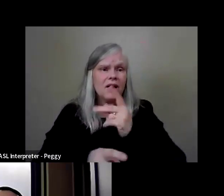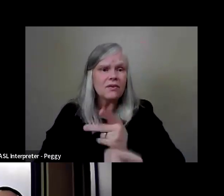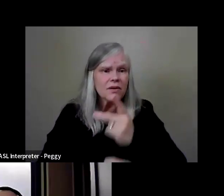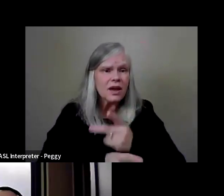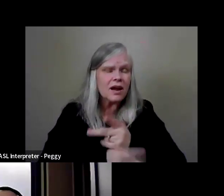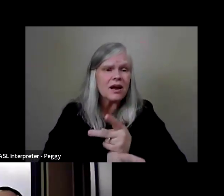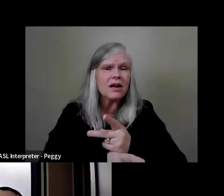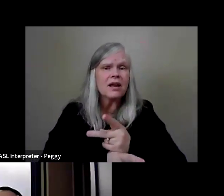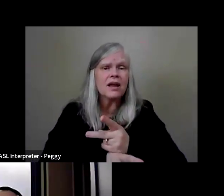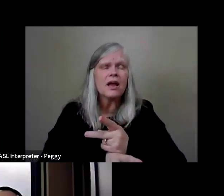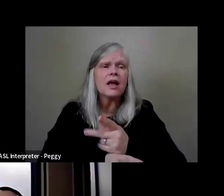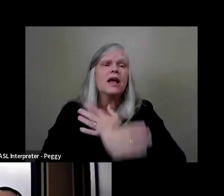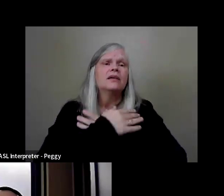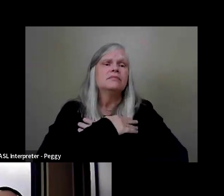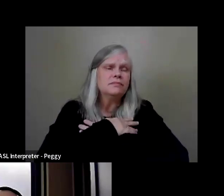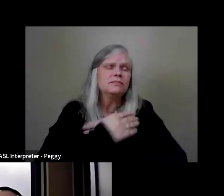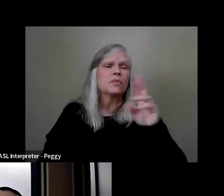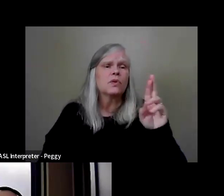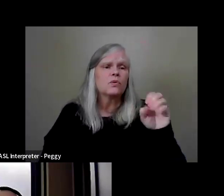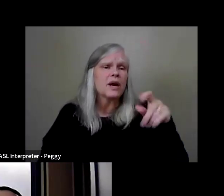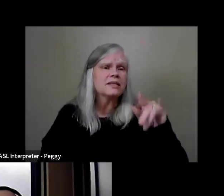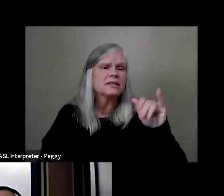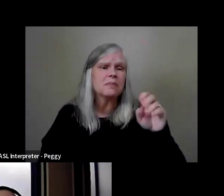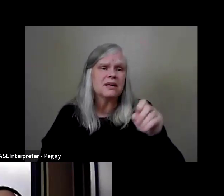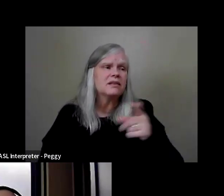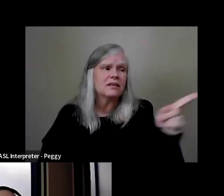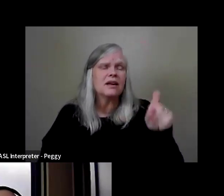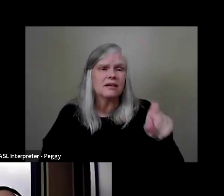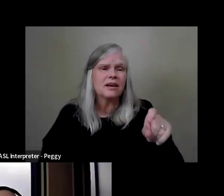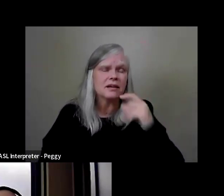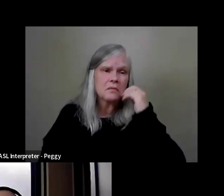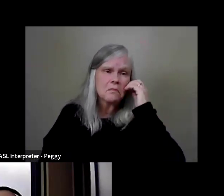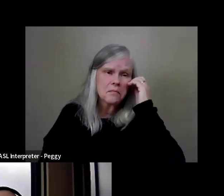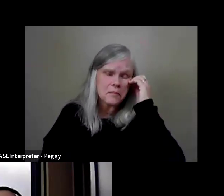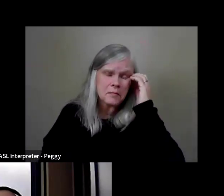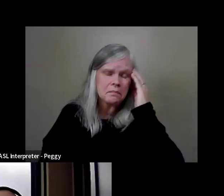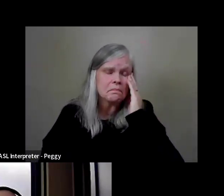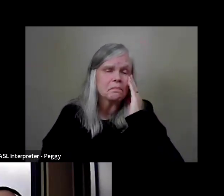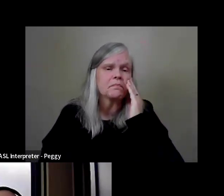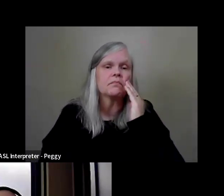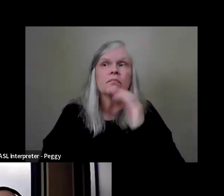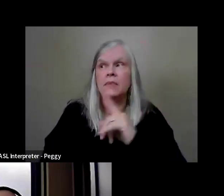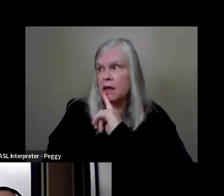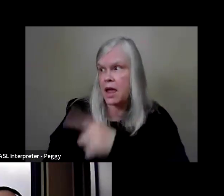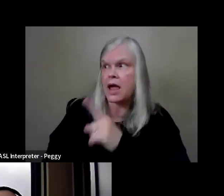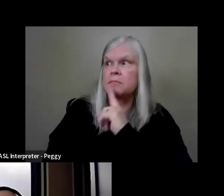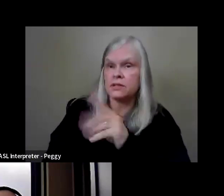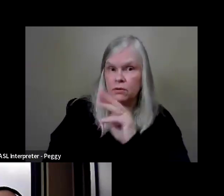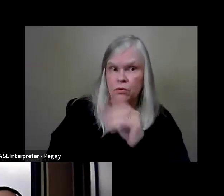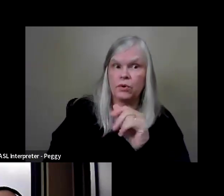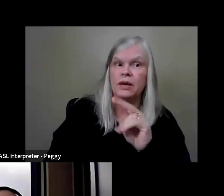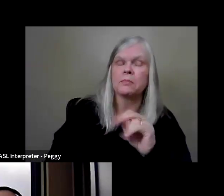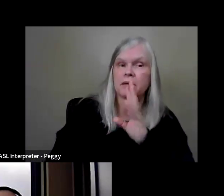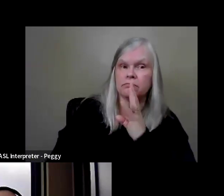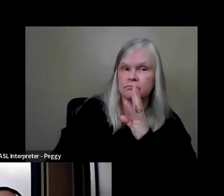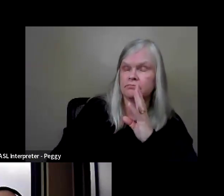and respite and stuff that they need as well. So certainly Yeah. that's part of the package, right? Absolutely. That is super